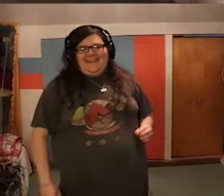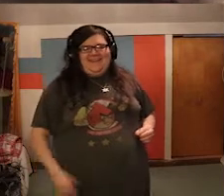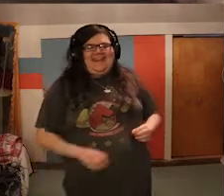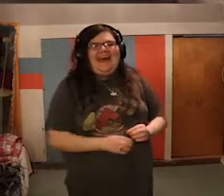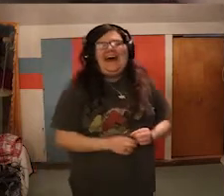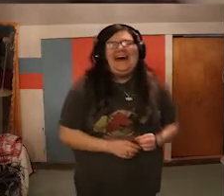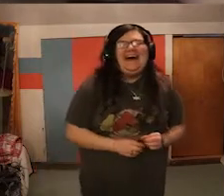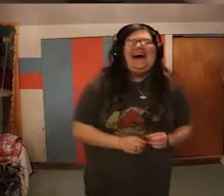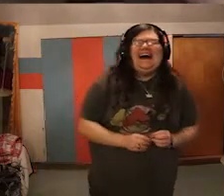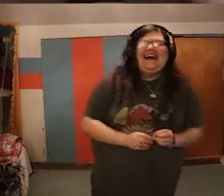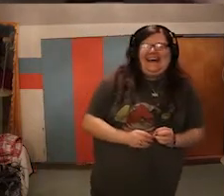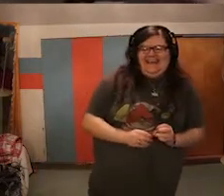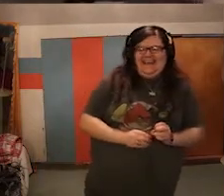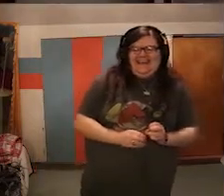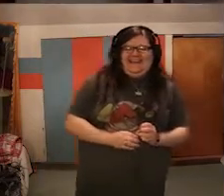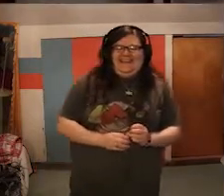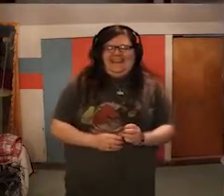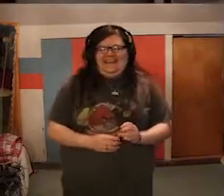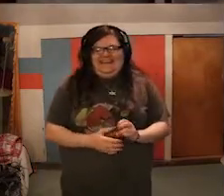That was actually